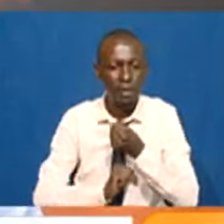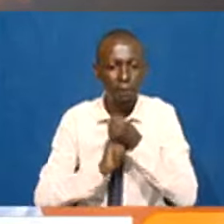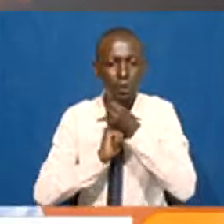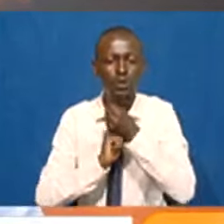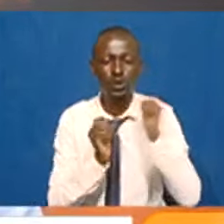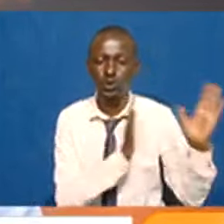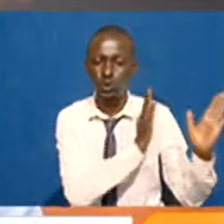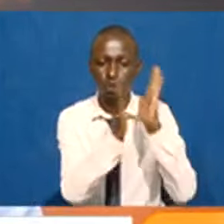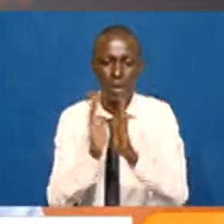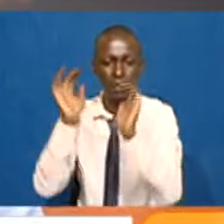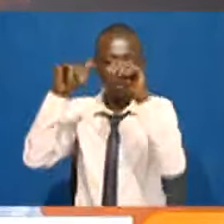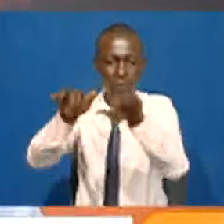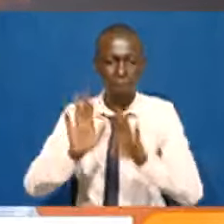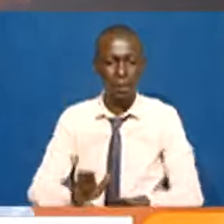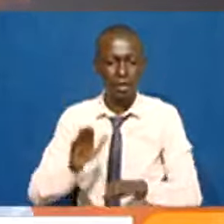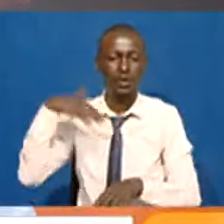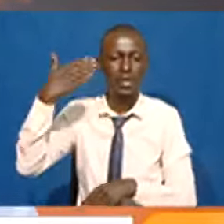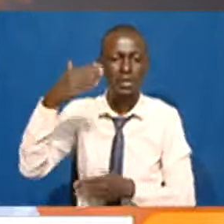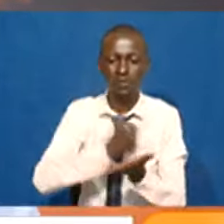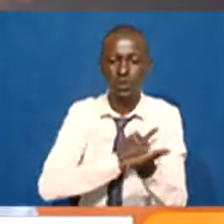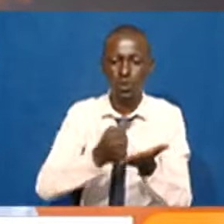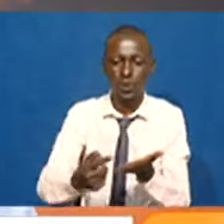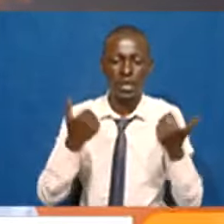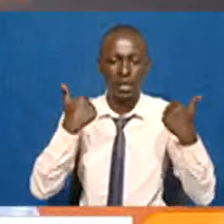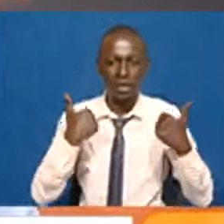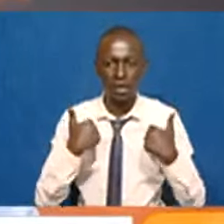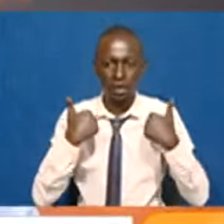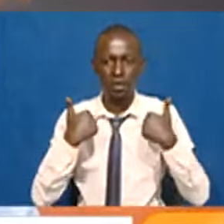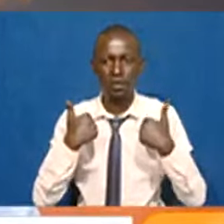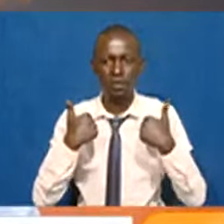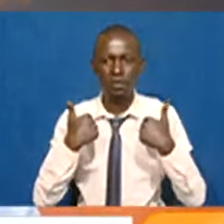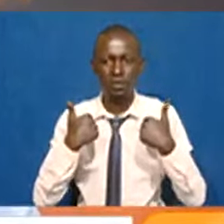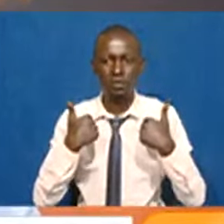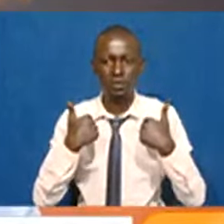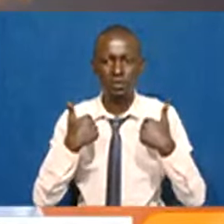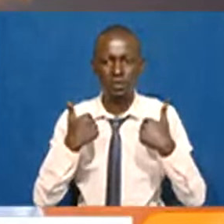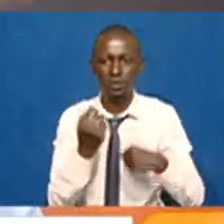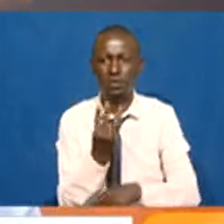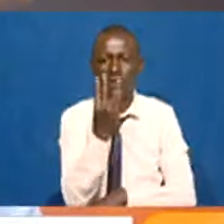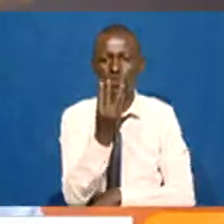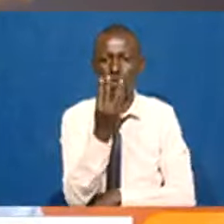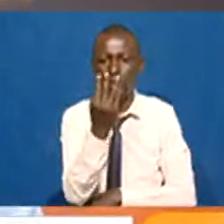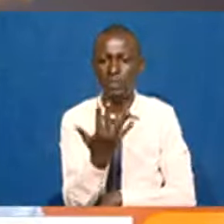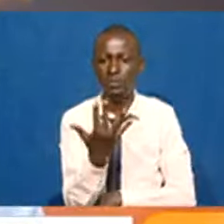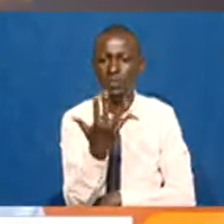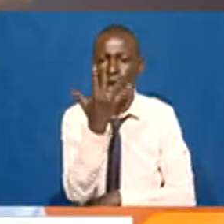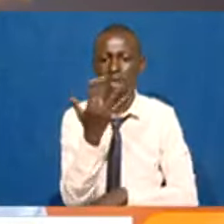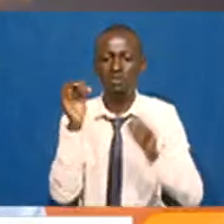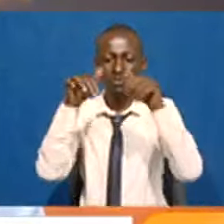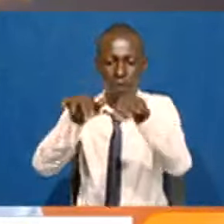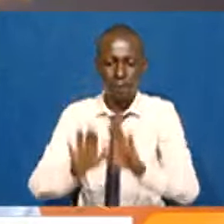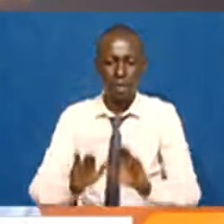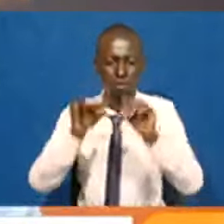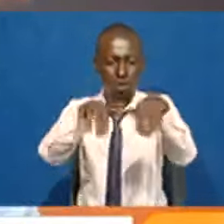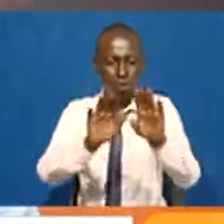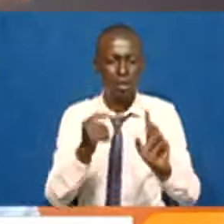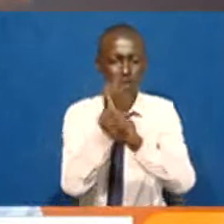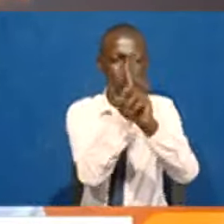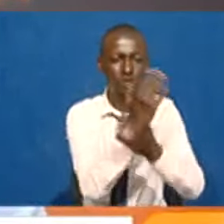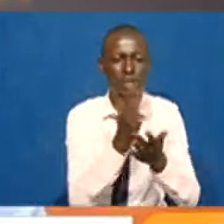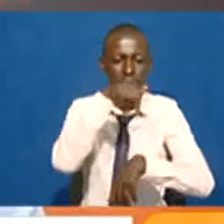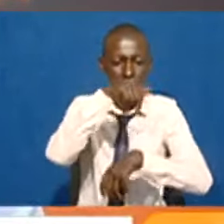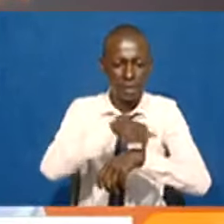week, like this week, we have like how many? We have 45. 45 burials. Yes. Okay. Yes. Sometimes they go